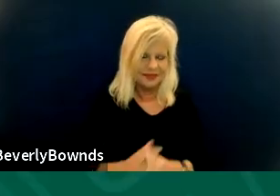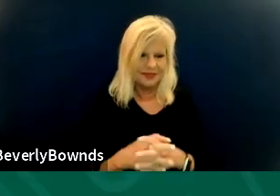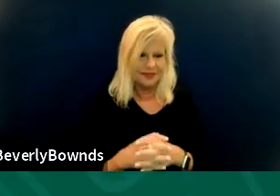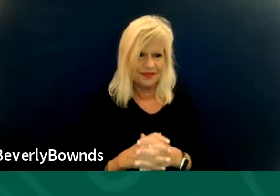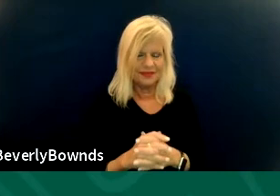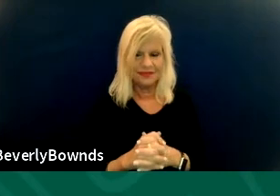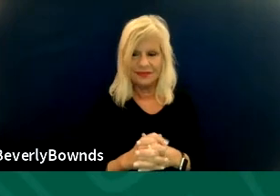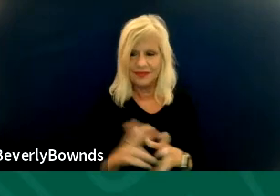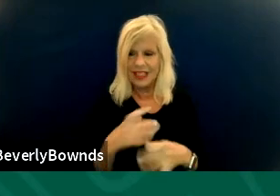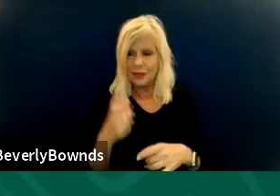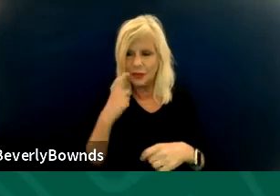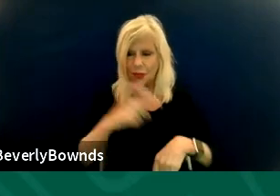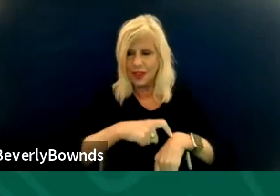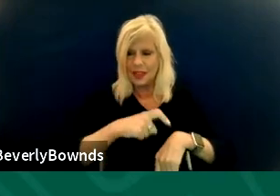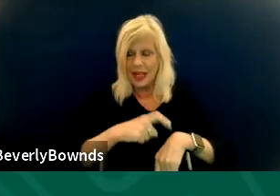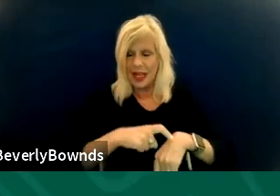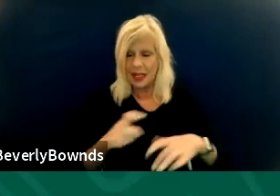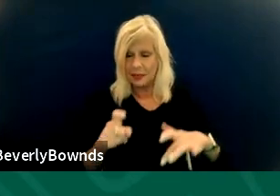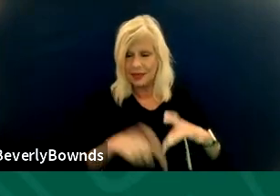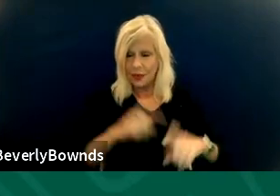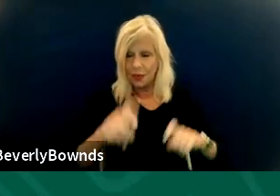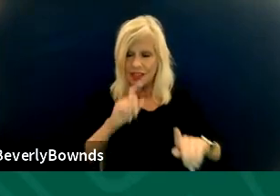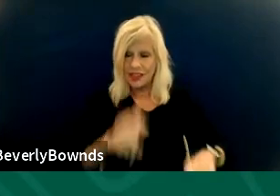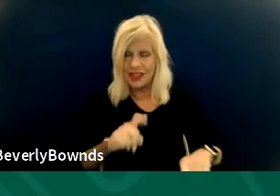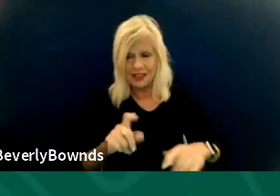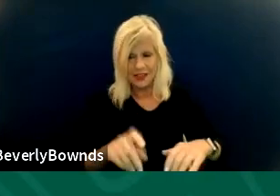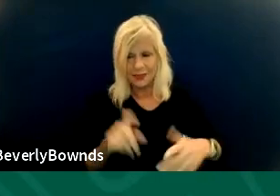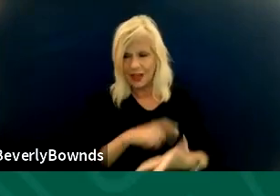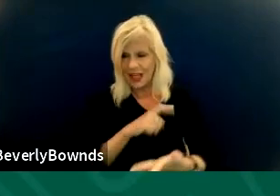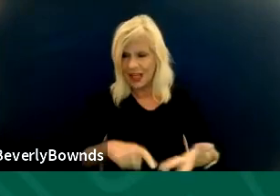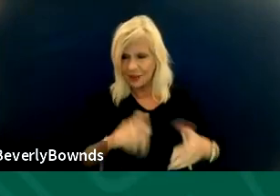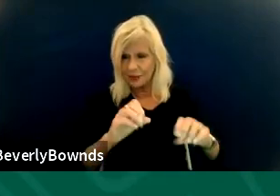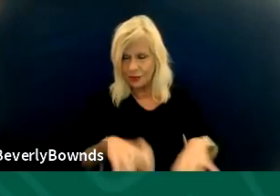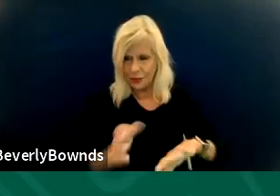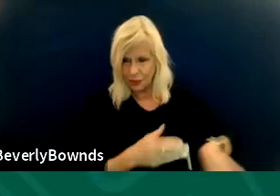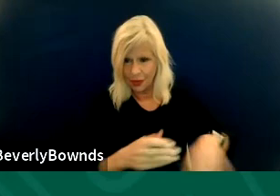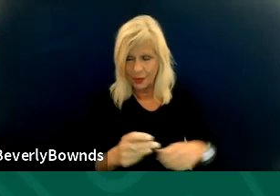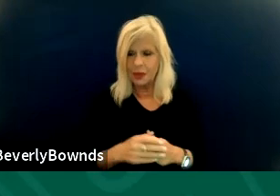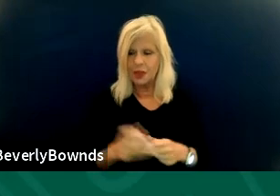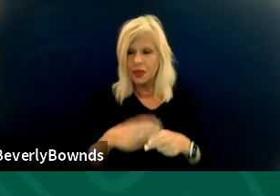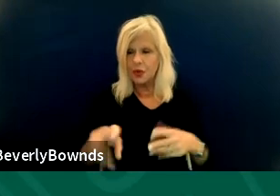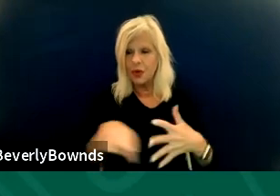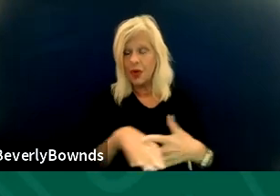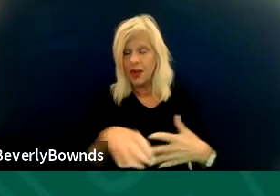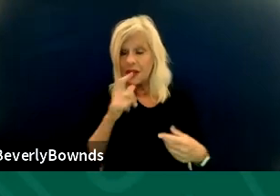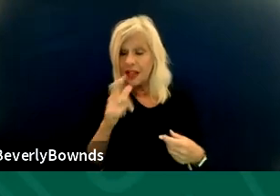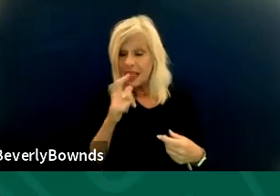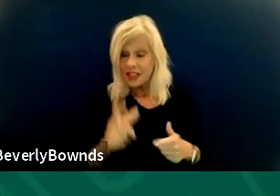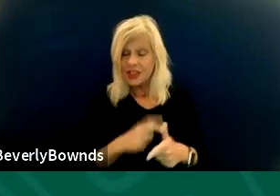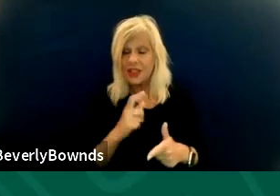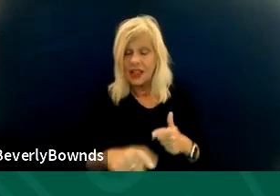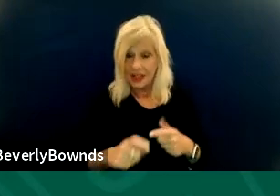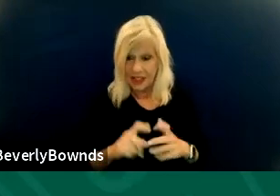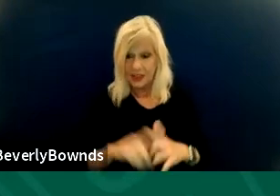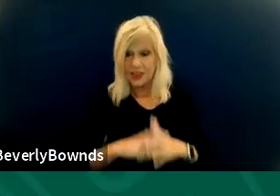In interest of time, we'll skip the question and answer session now. We will take a short break for lunch and we will